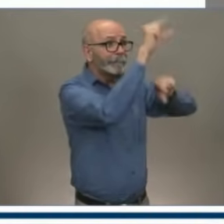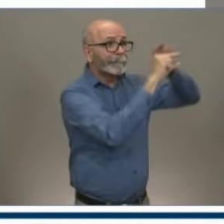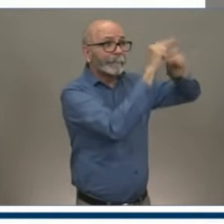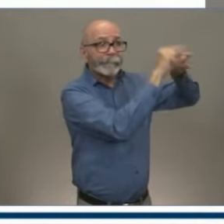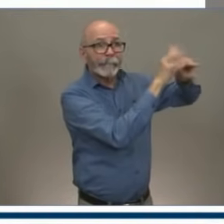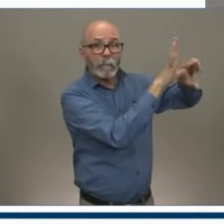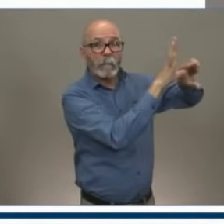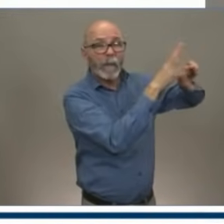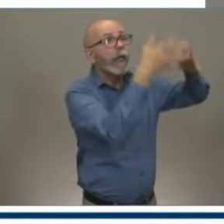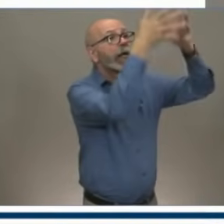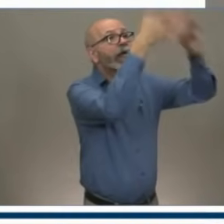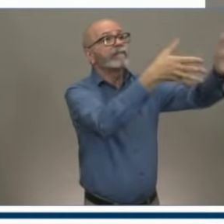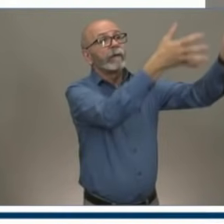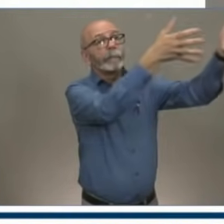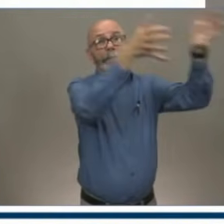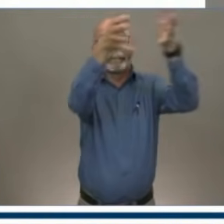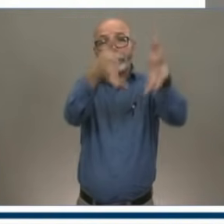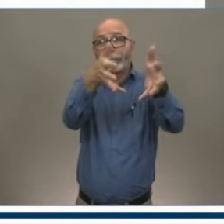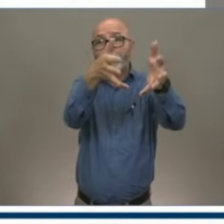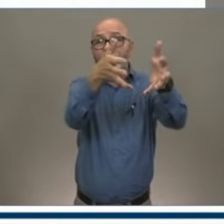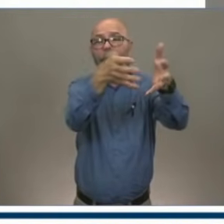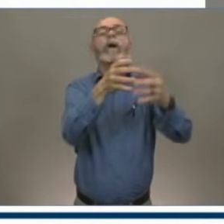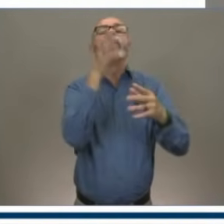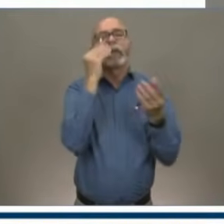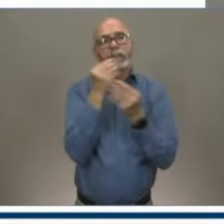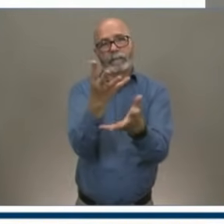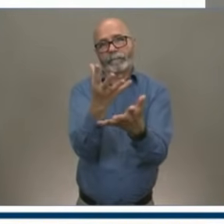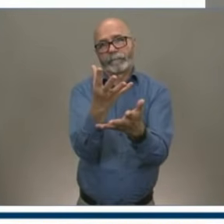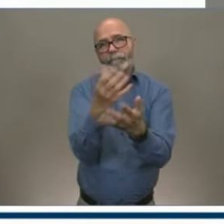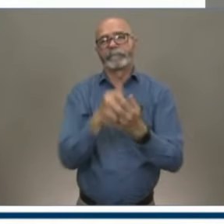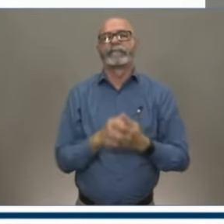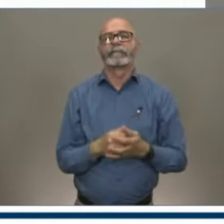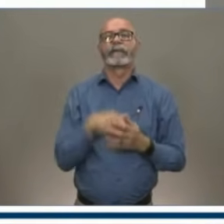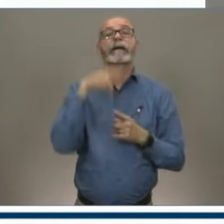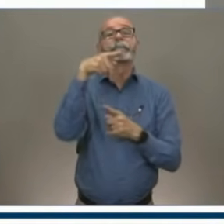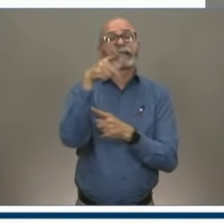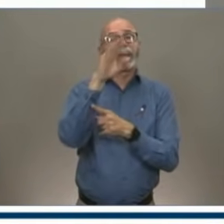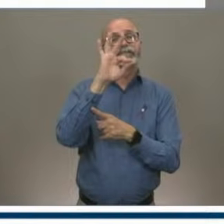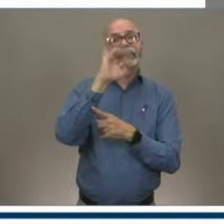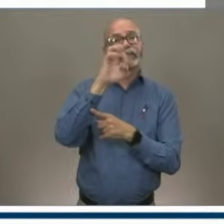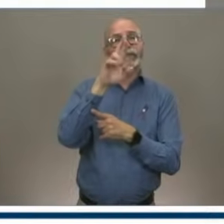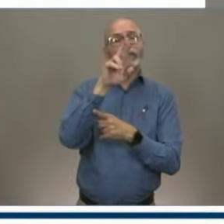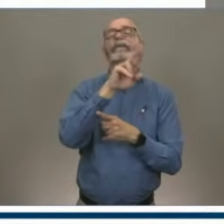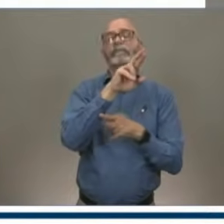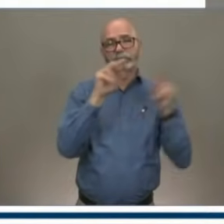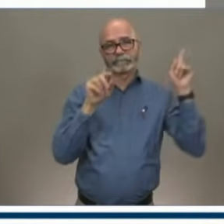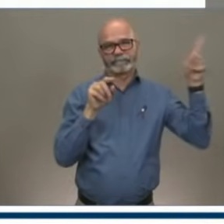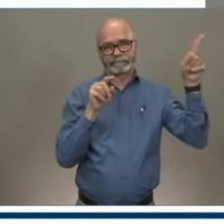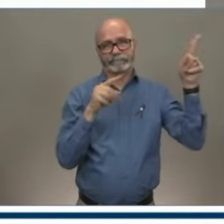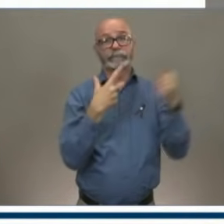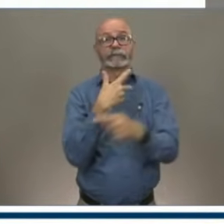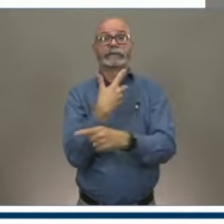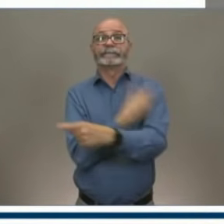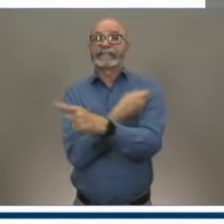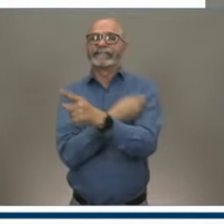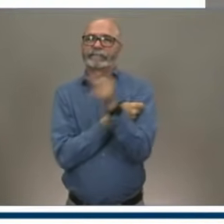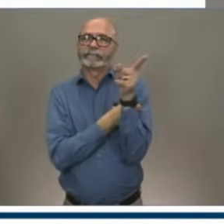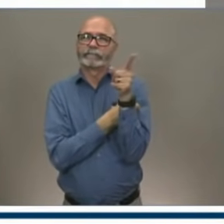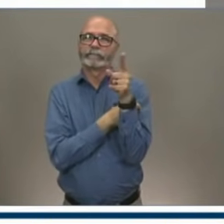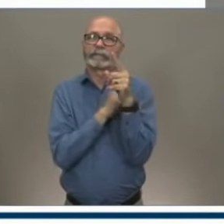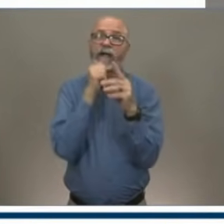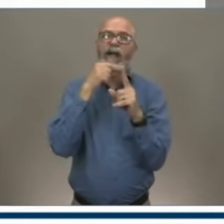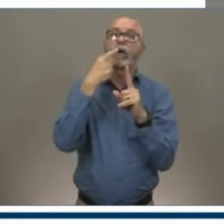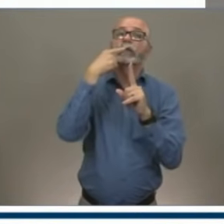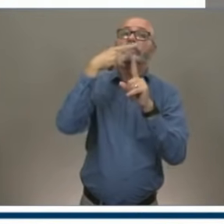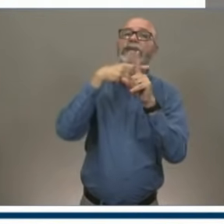with the Pfizer vaccine, the requirements about where you can actually do the immunization because of the temperature requirements. So there's a